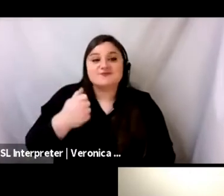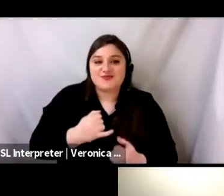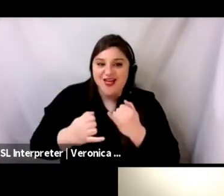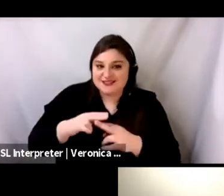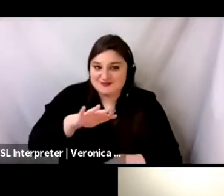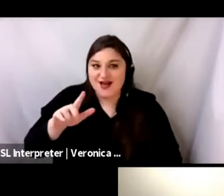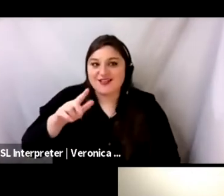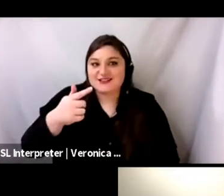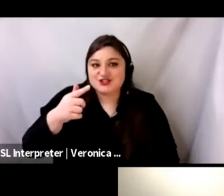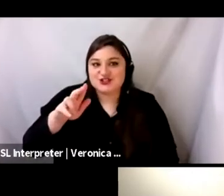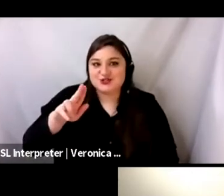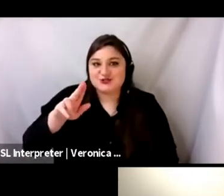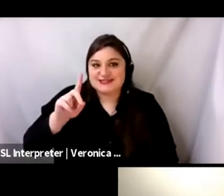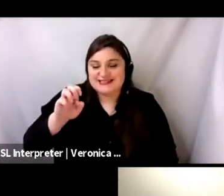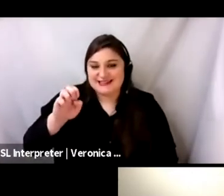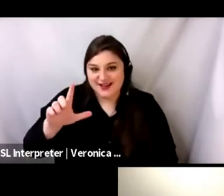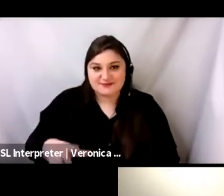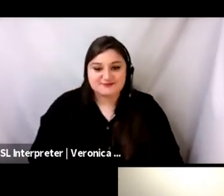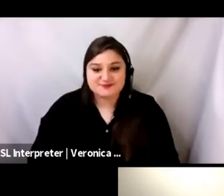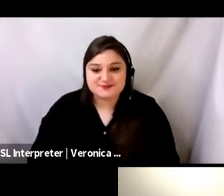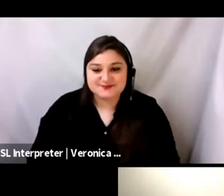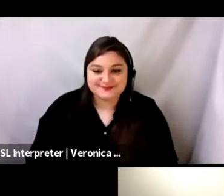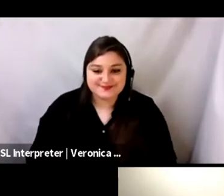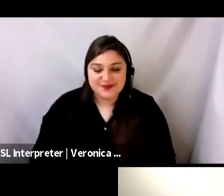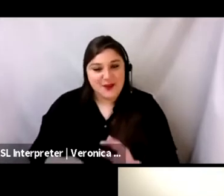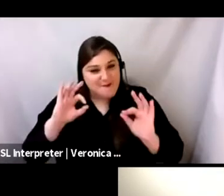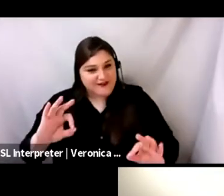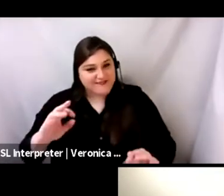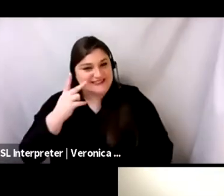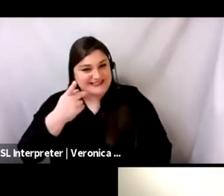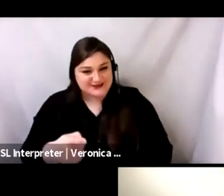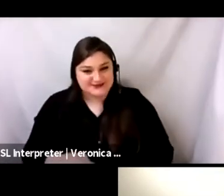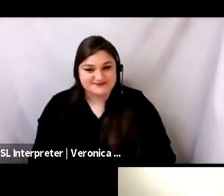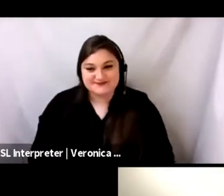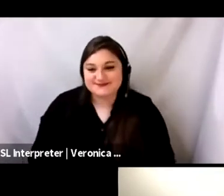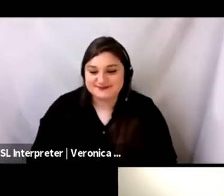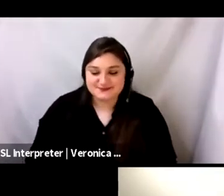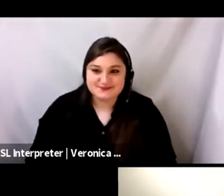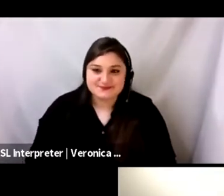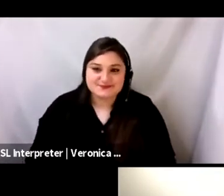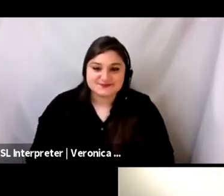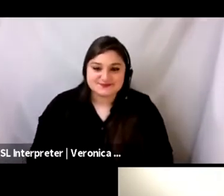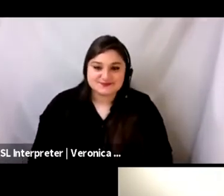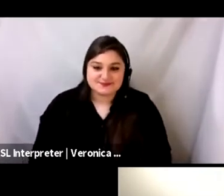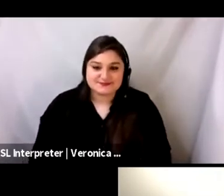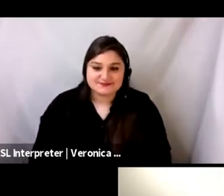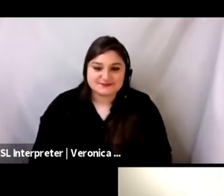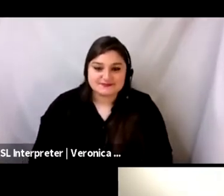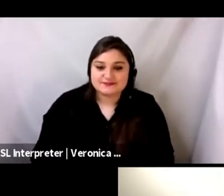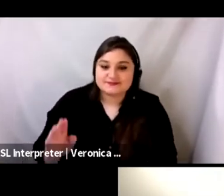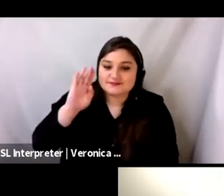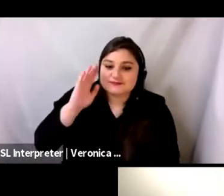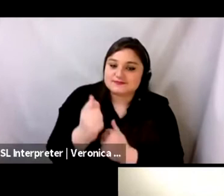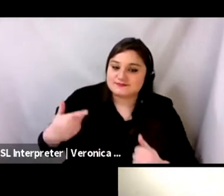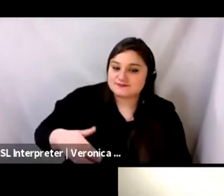him. Hello. Do you hear me? Perfectly. Perfect. Hi, everyone. My name is Laurent